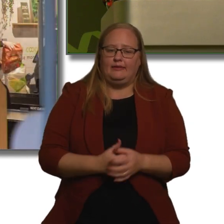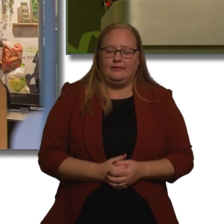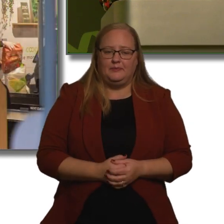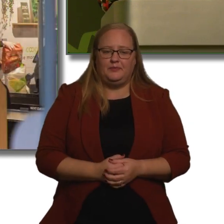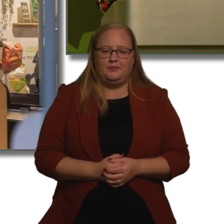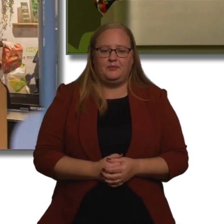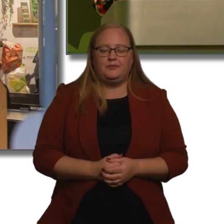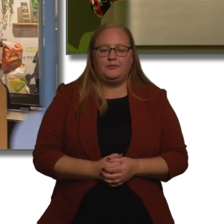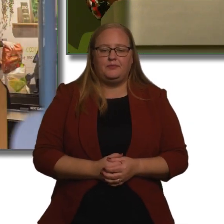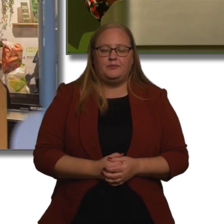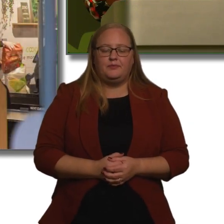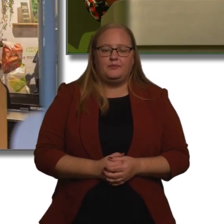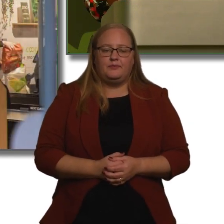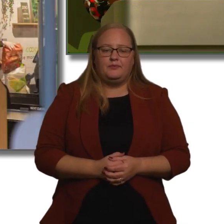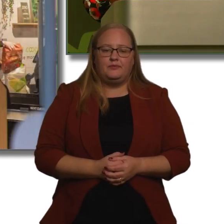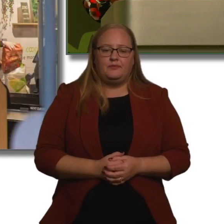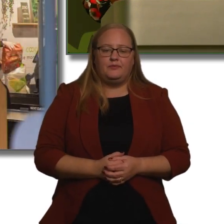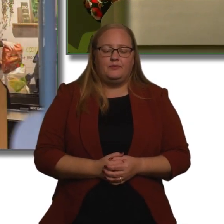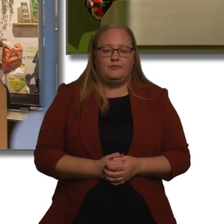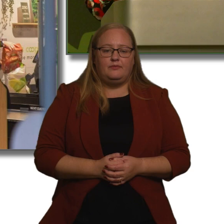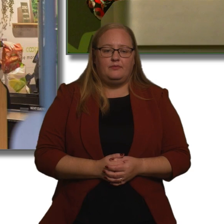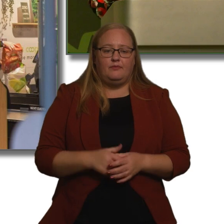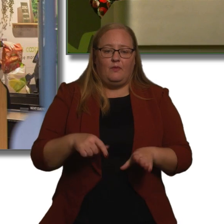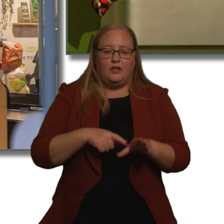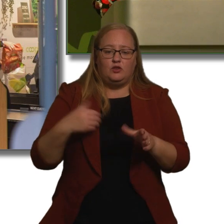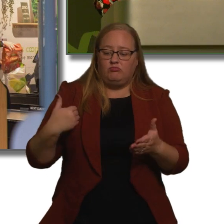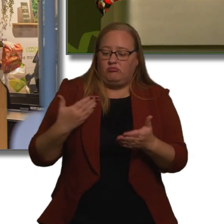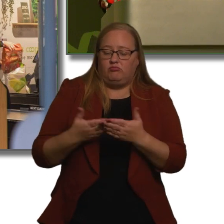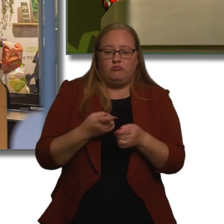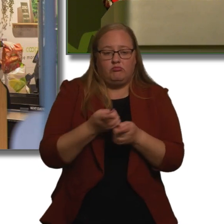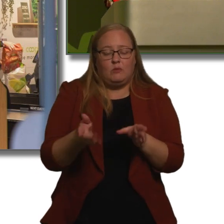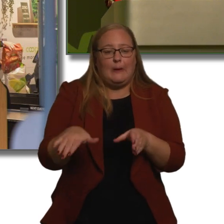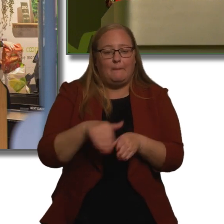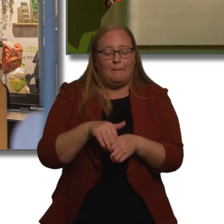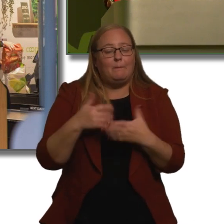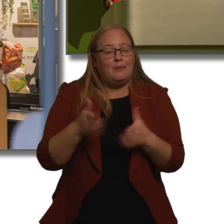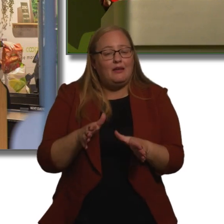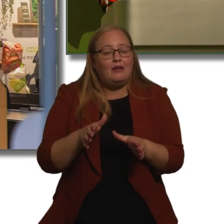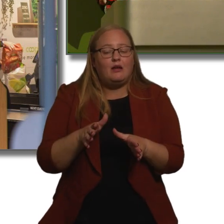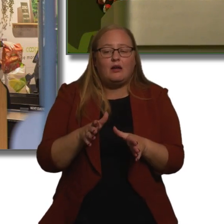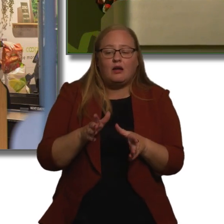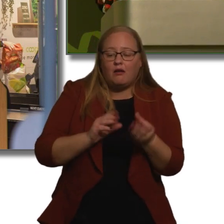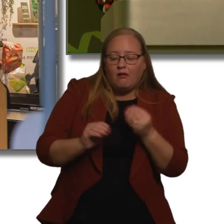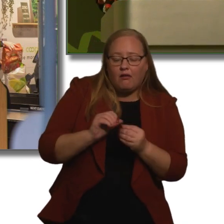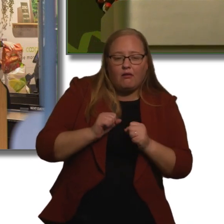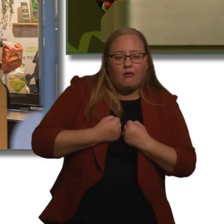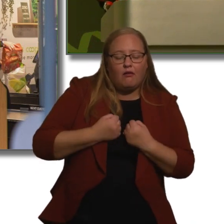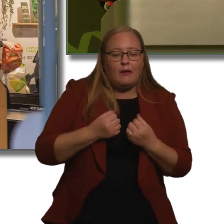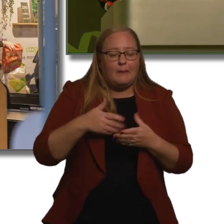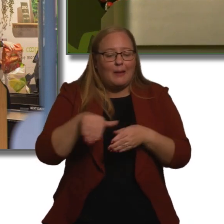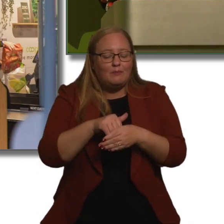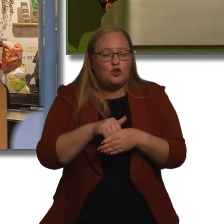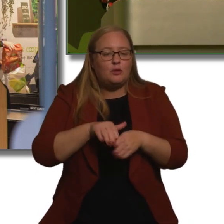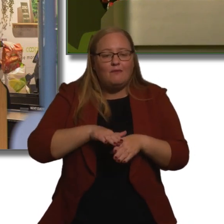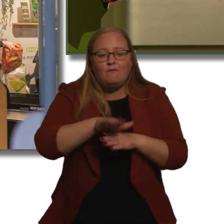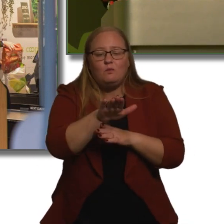Throughout the year, you, our members, have been shaping the future of membership, sharing your ideas and feedback. And